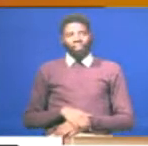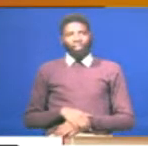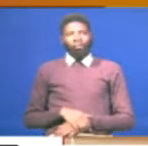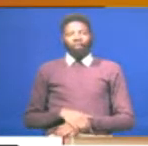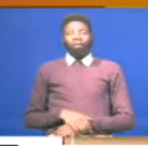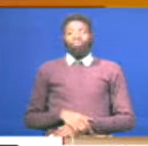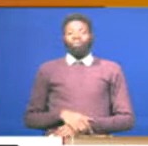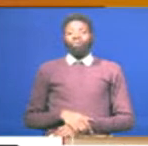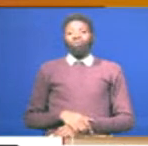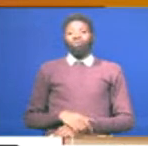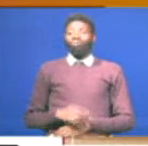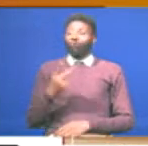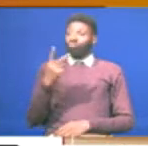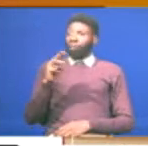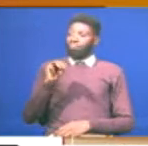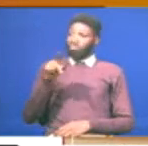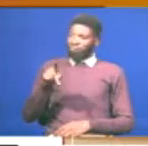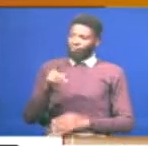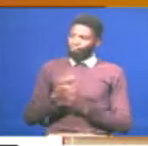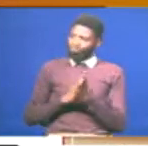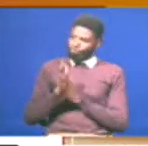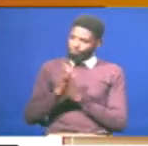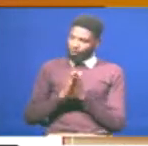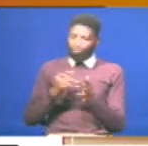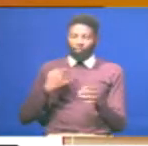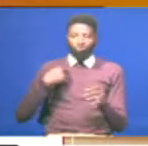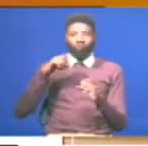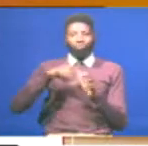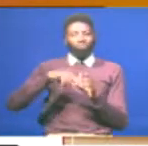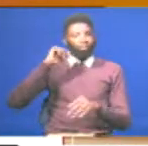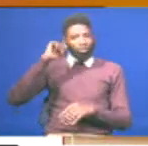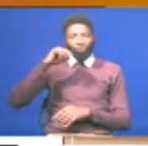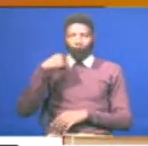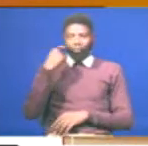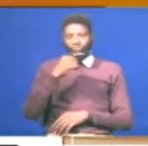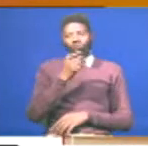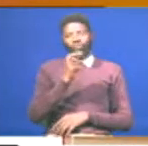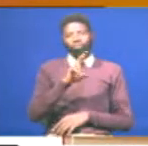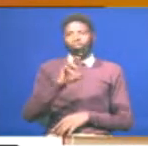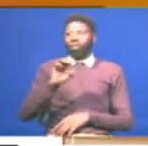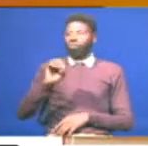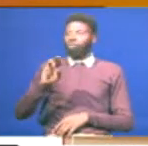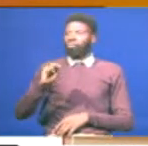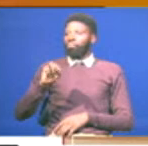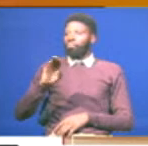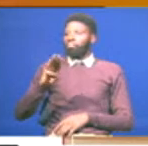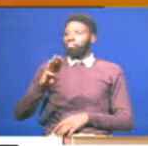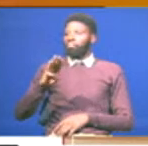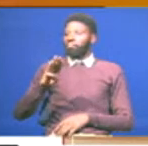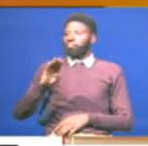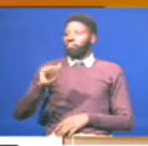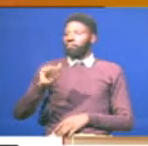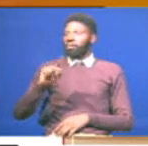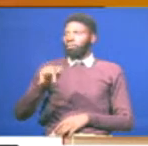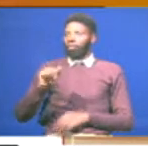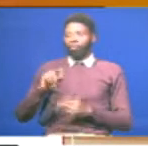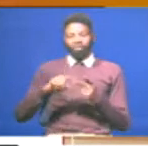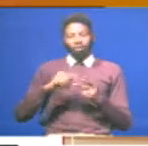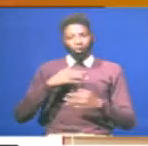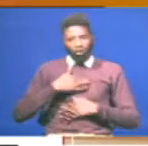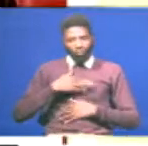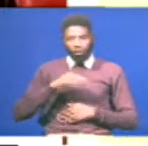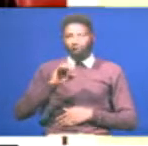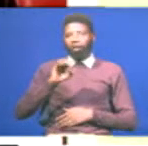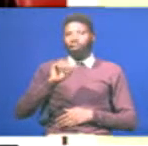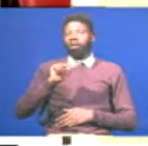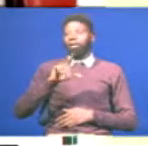two, inspired me to get into politics, the late Dr. Ukio Mbaka and Honorable Alo Geka. Dr.